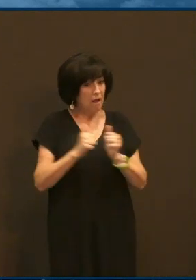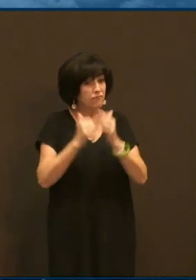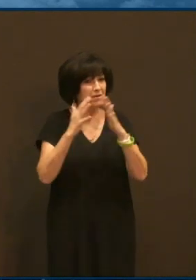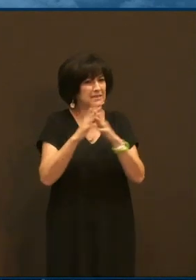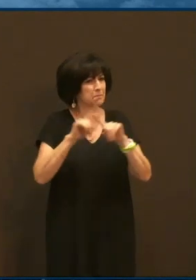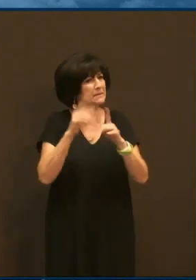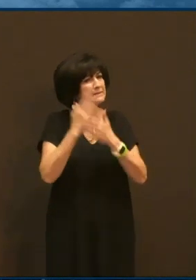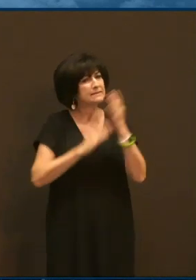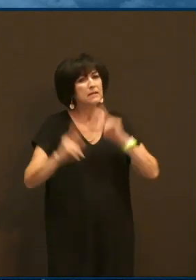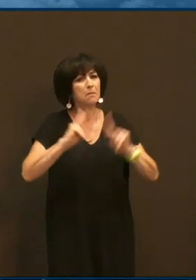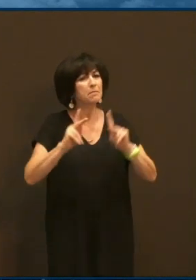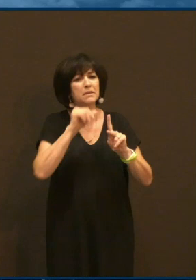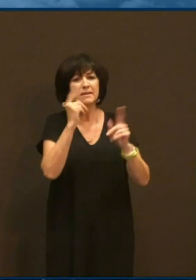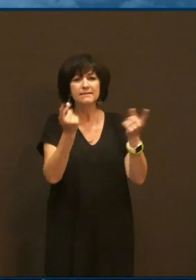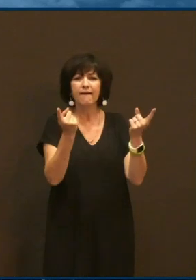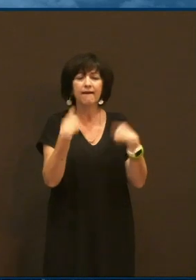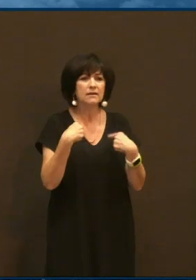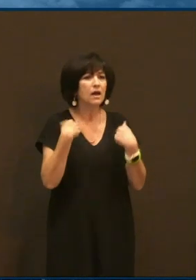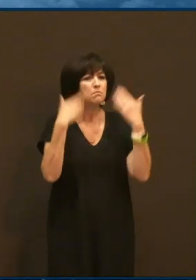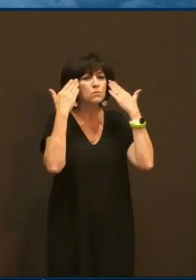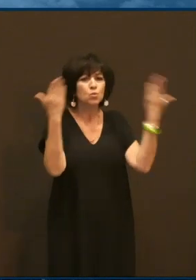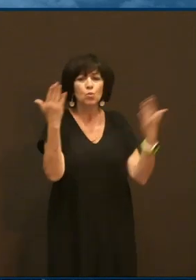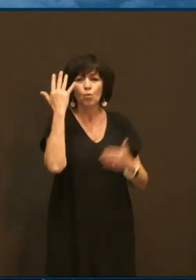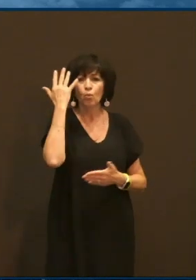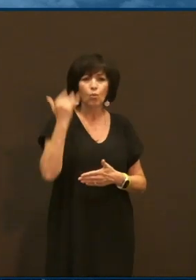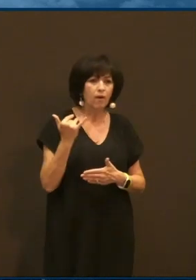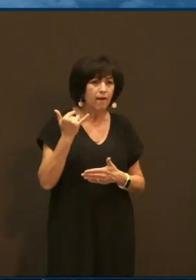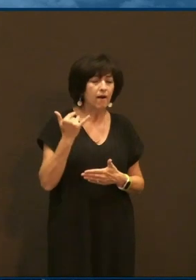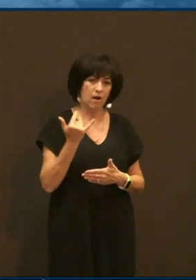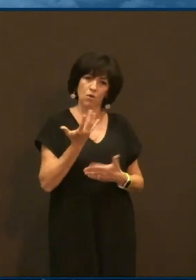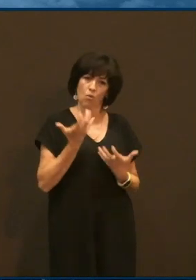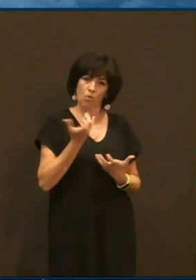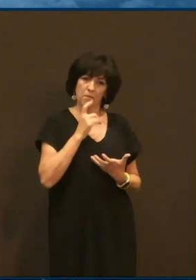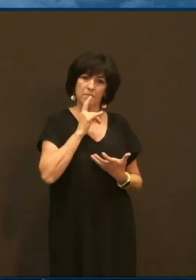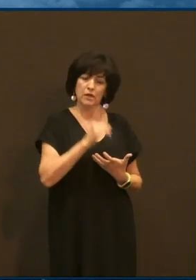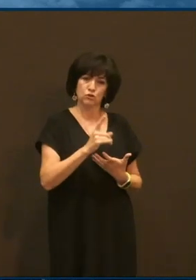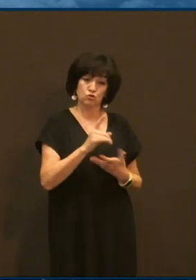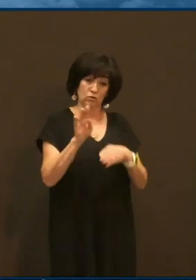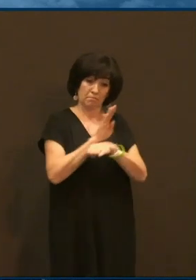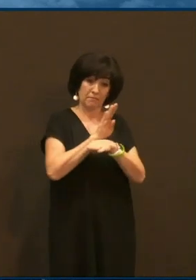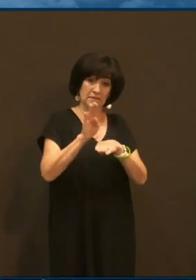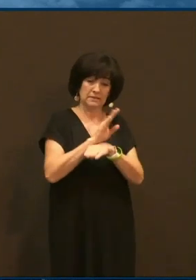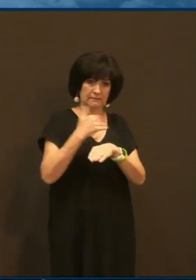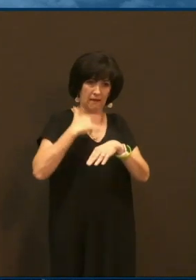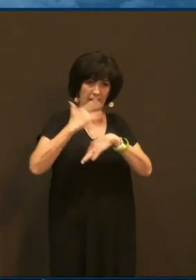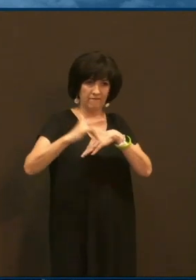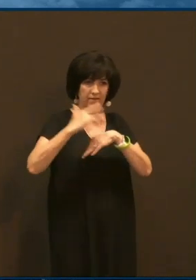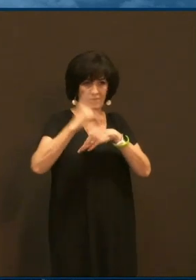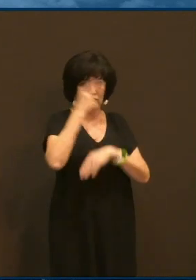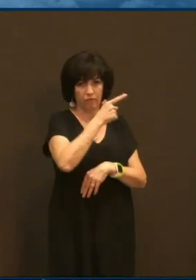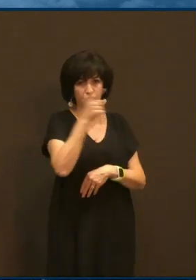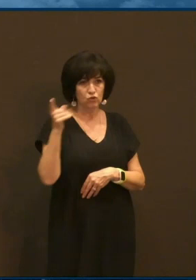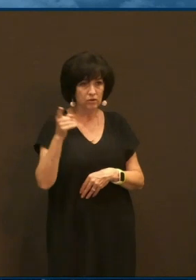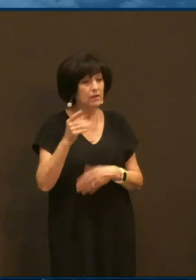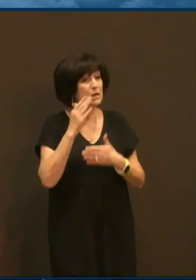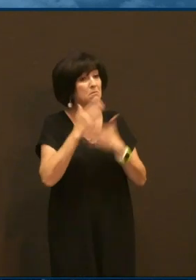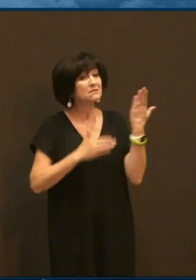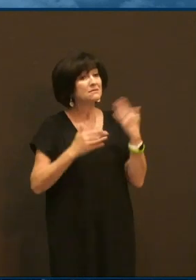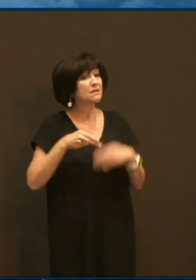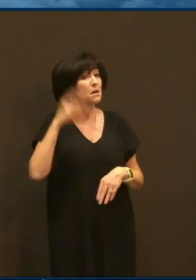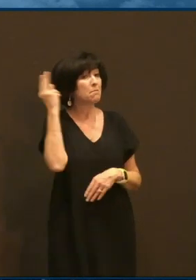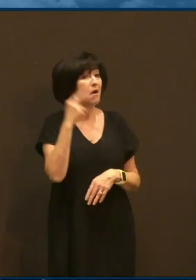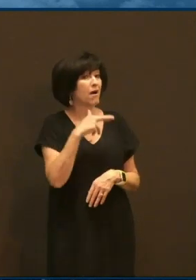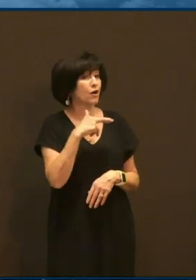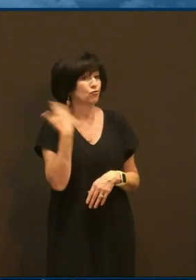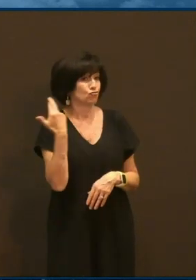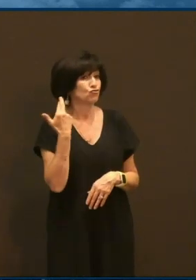identify what works for different businesses. We also want to make sure the high risk and medium risk industries that Dr.